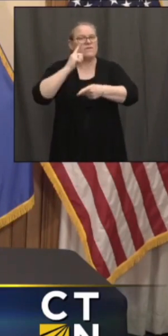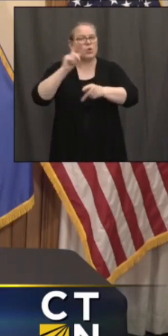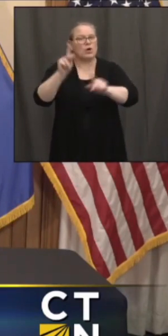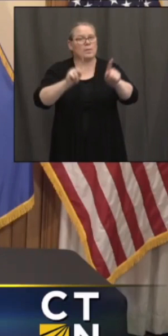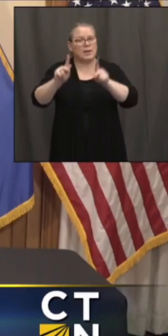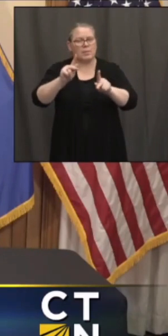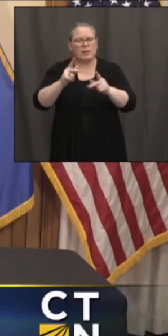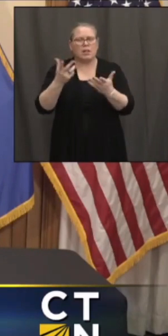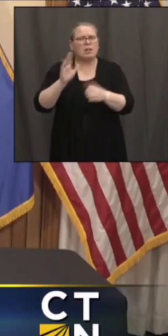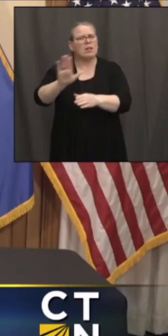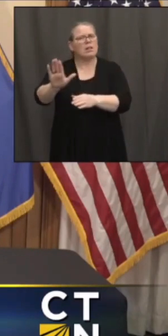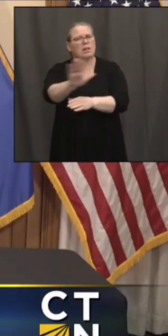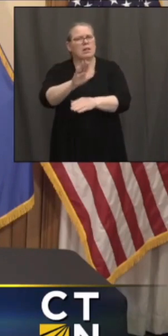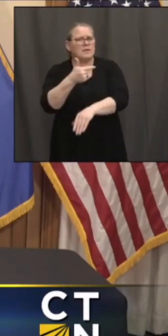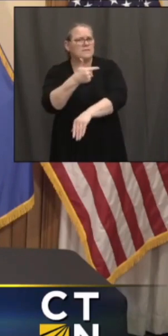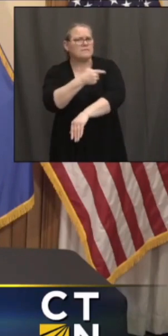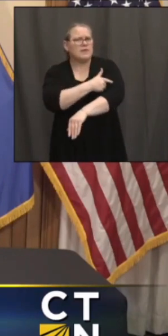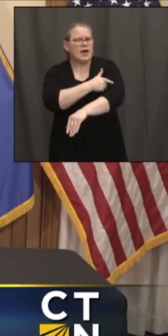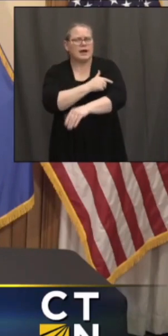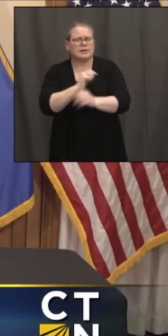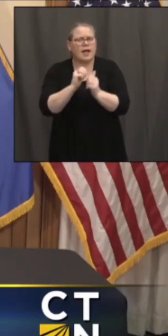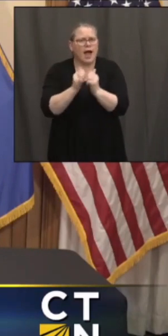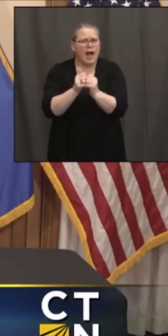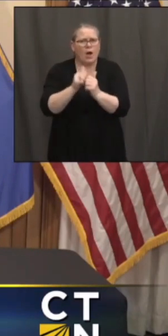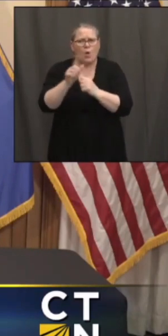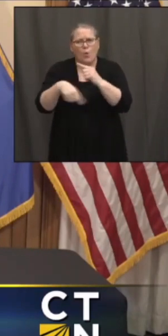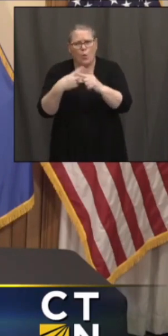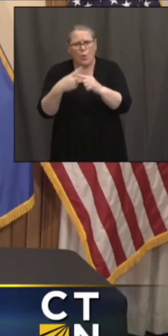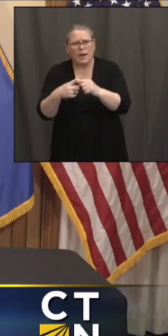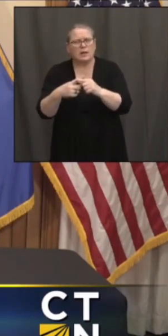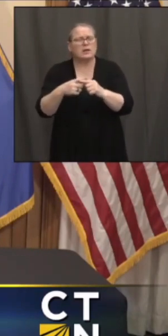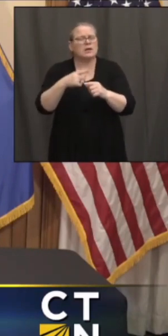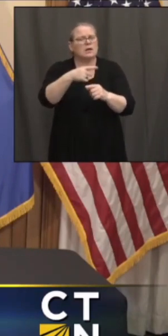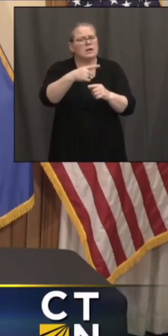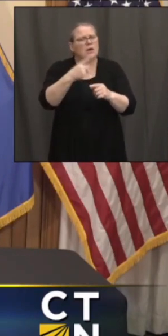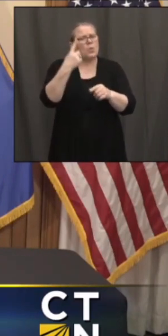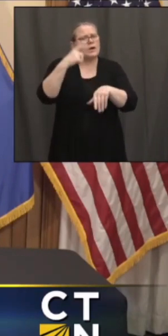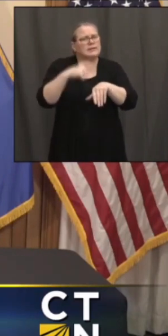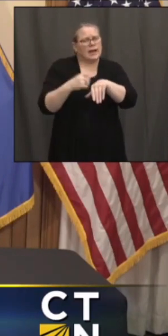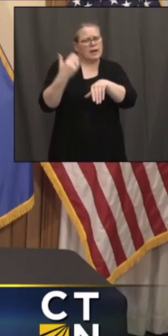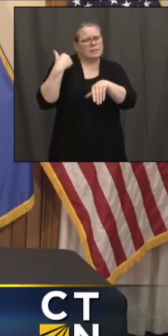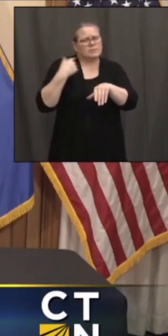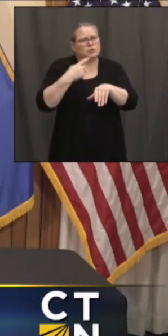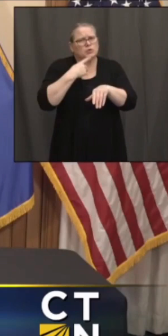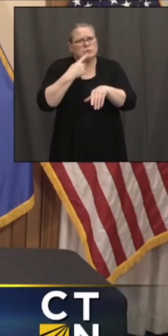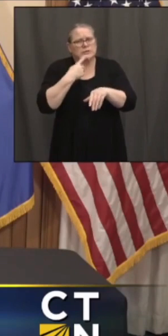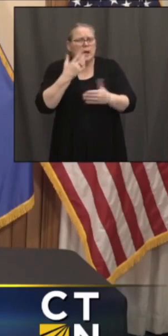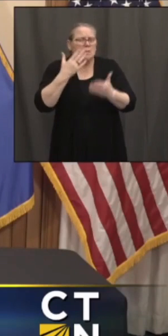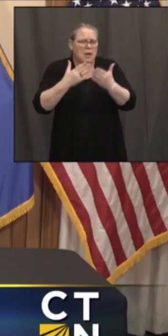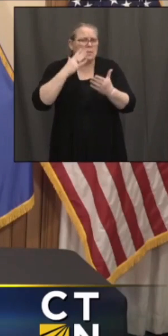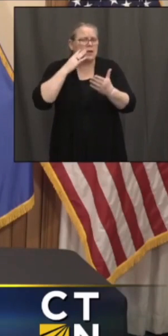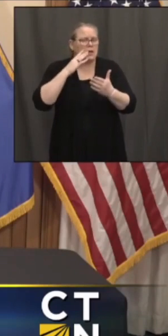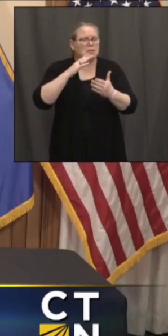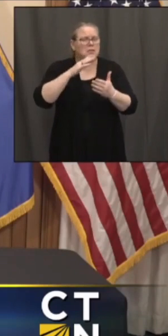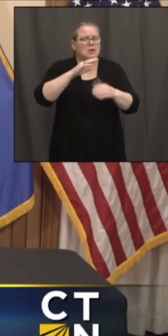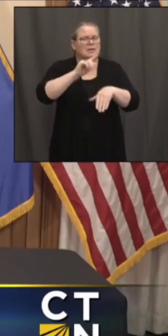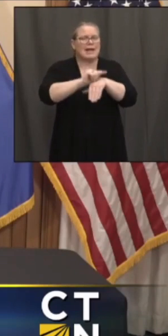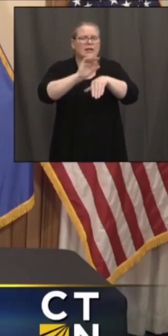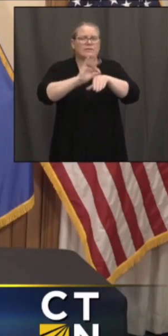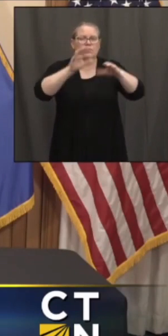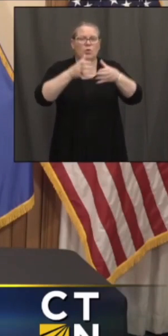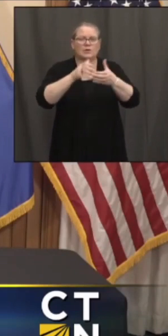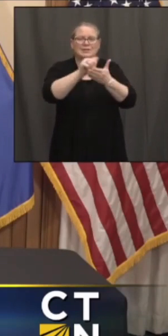allocation subcommittee, but then it's not on their agenda for tomorrow. This seems like a really big concern for some families. You want to try that,